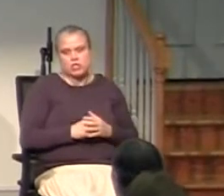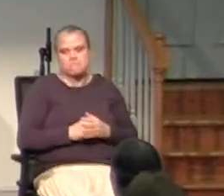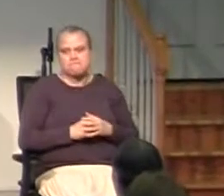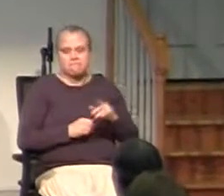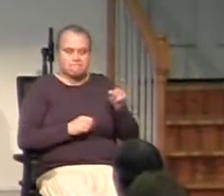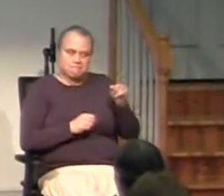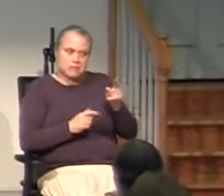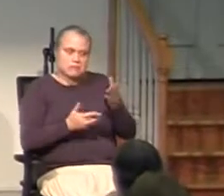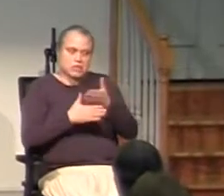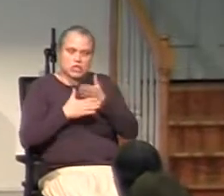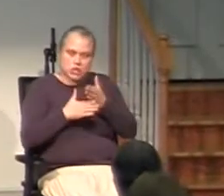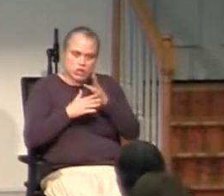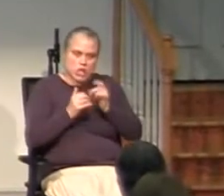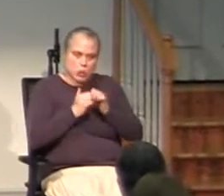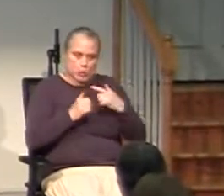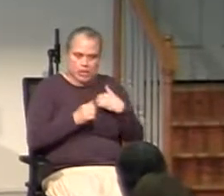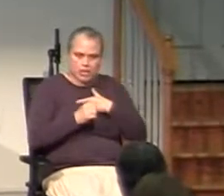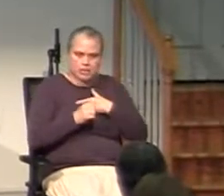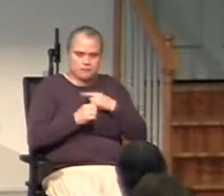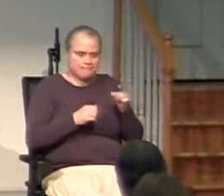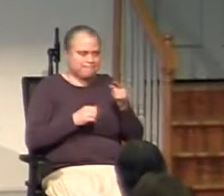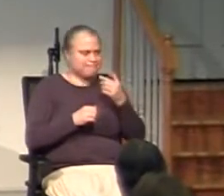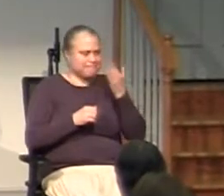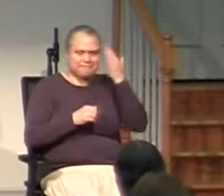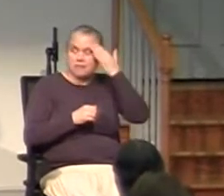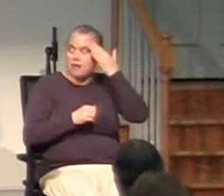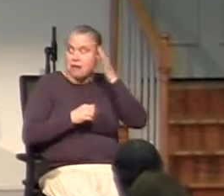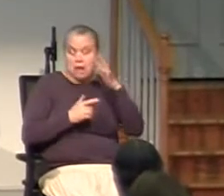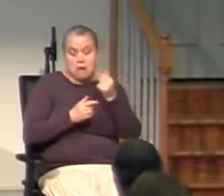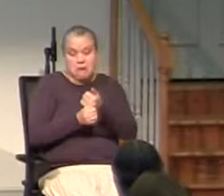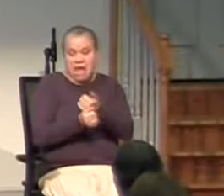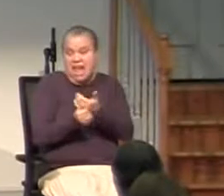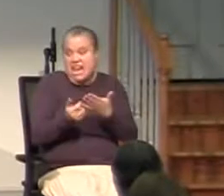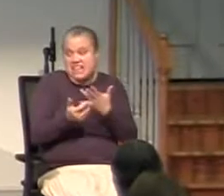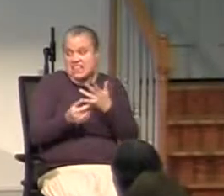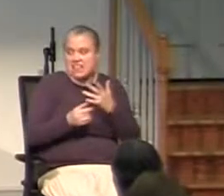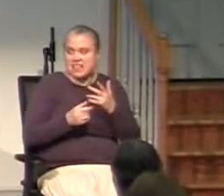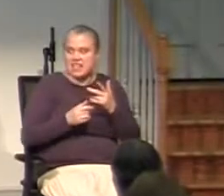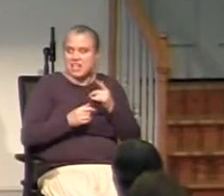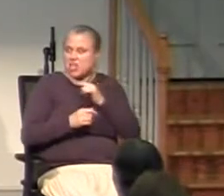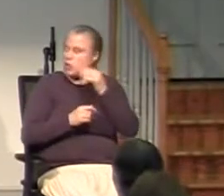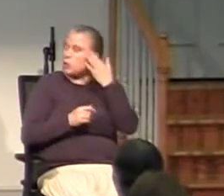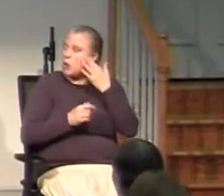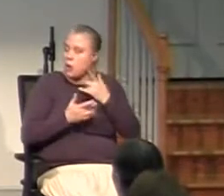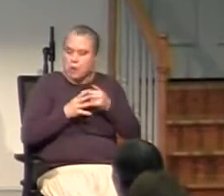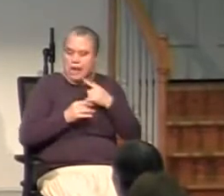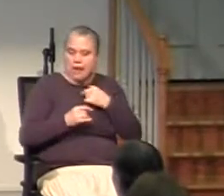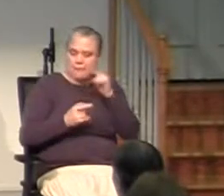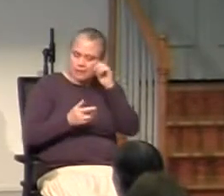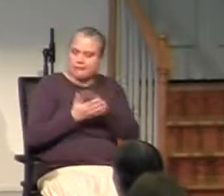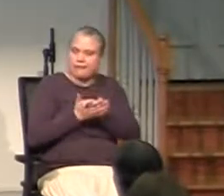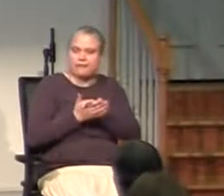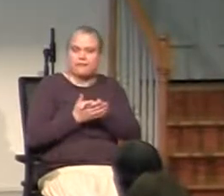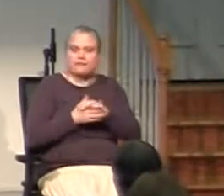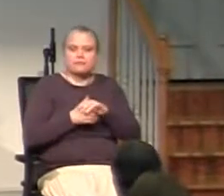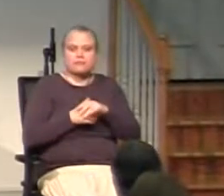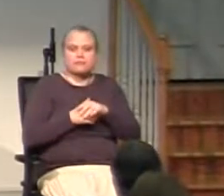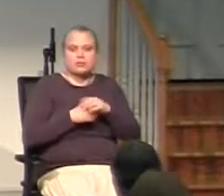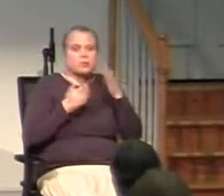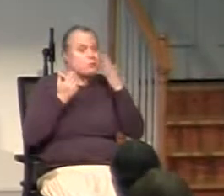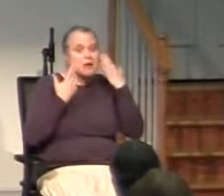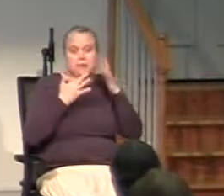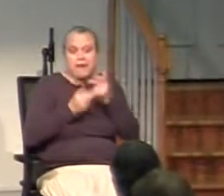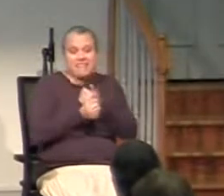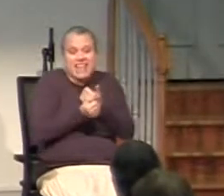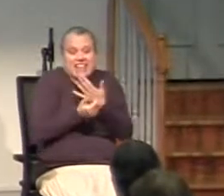Methodism. And he said, "Well, I don't know anything about this that you don't know. You guys know what I believe." And he said, "So I don't have